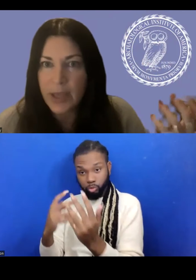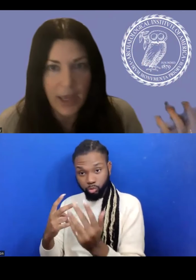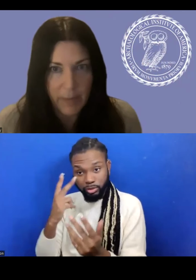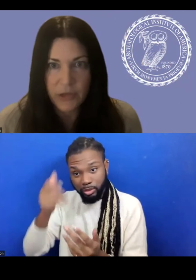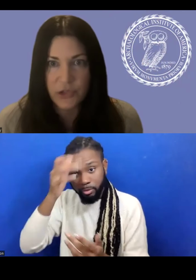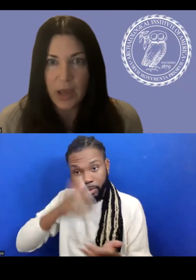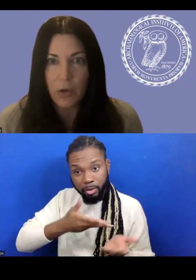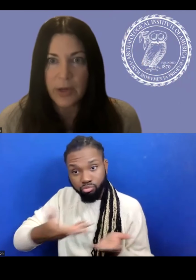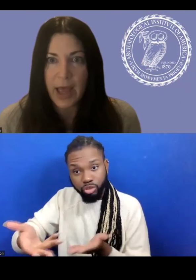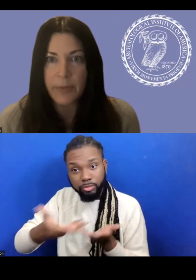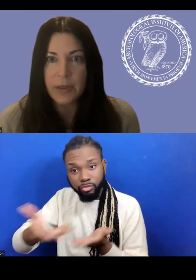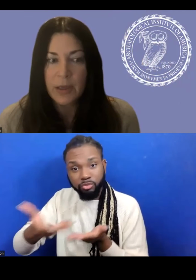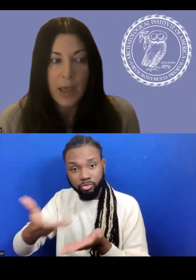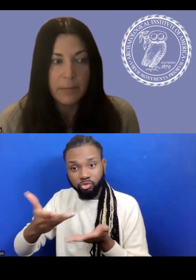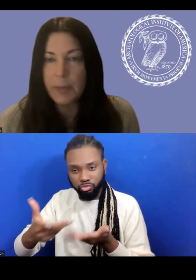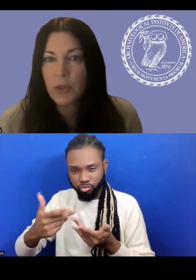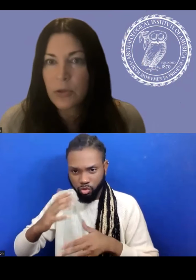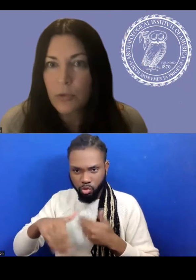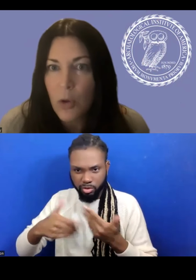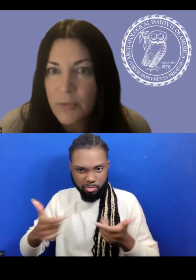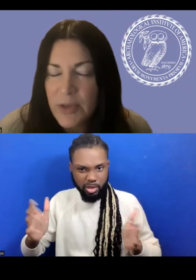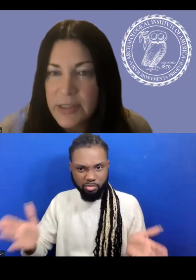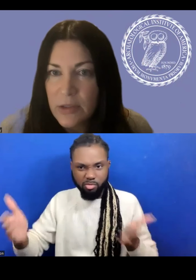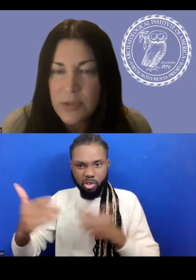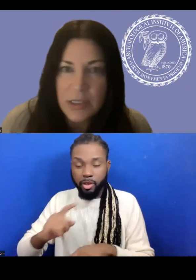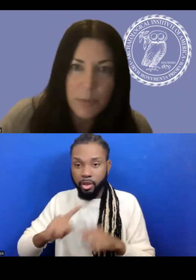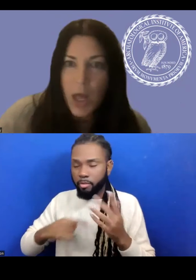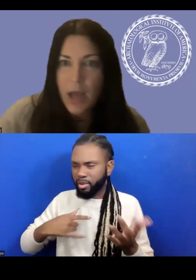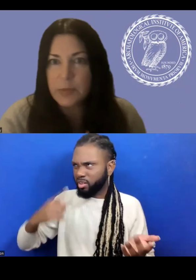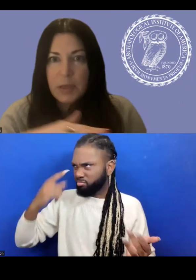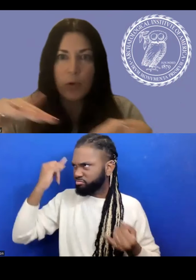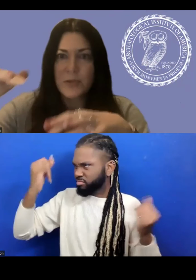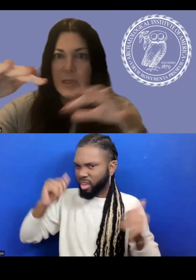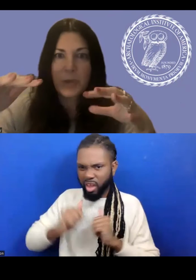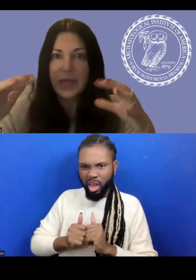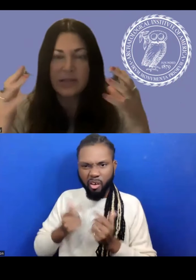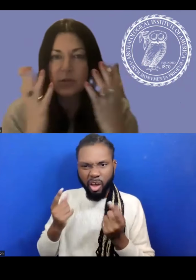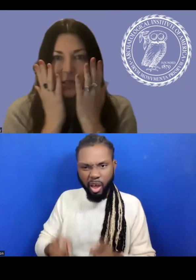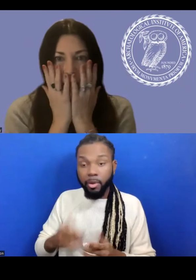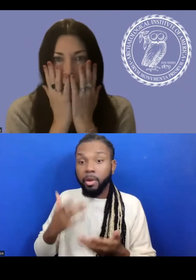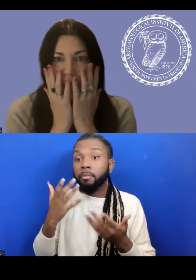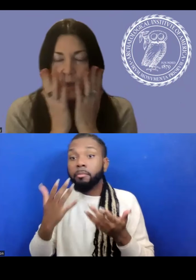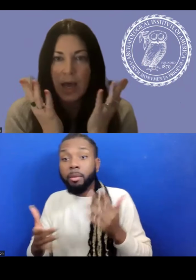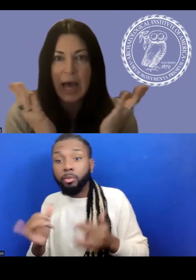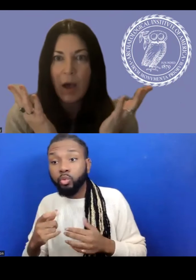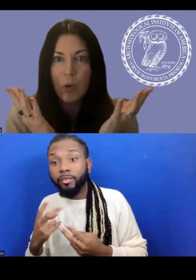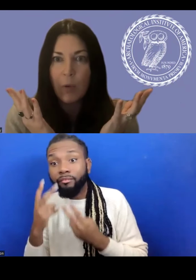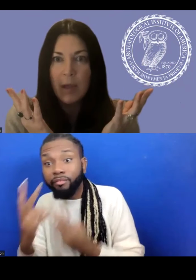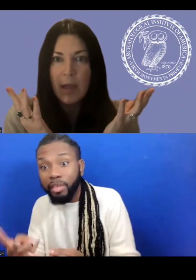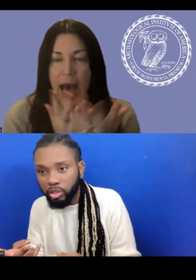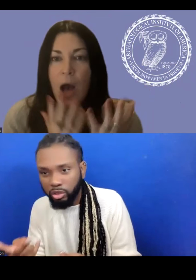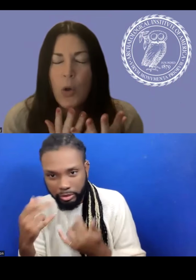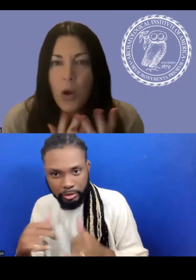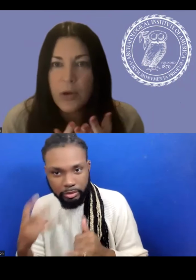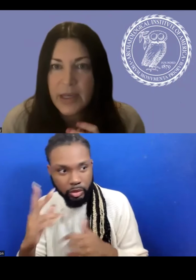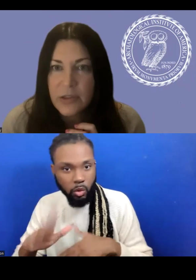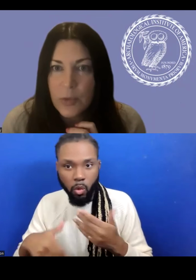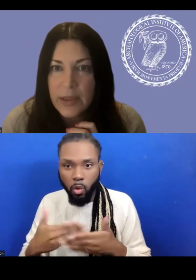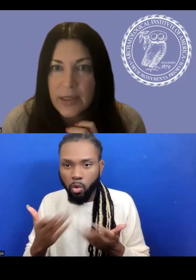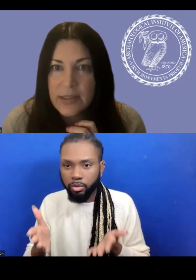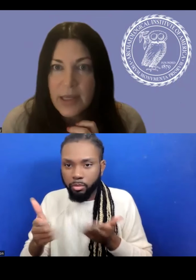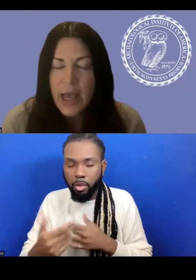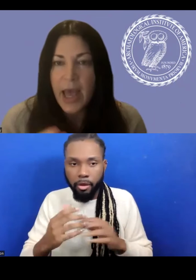there, but you can't imagine how it could happen. Maybe you go and visit and you see the blocks being moved into place and you're still like, oh my, how? How are